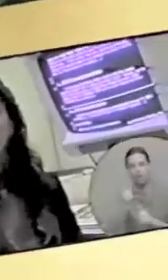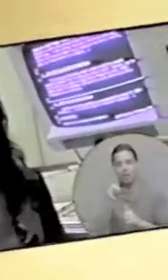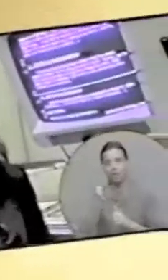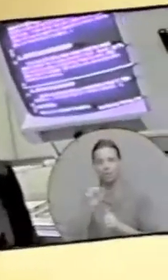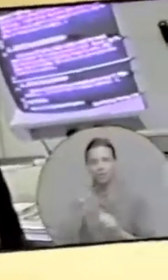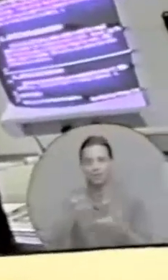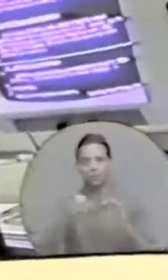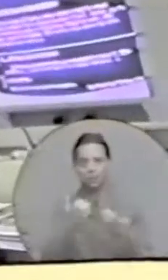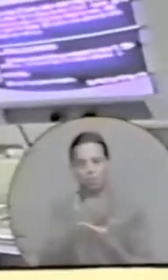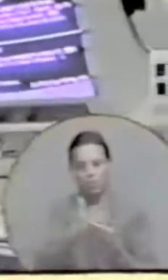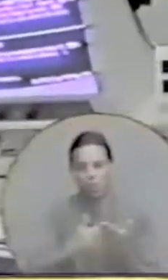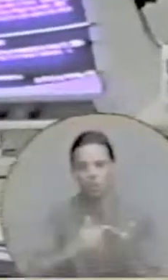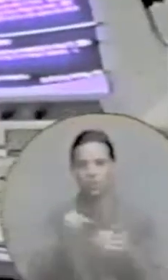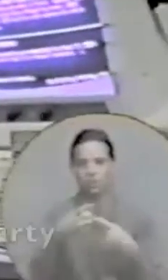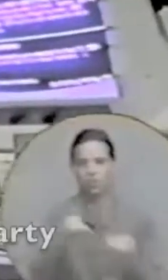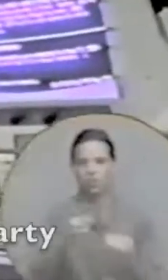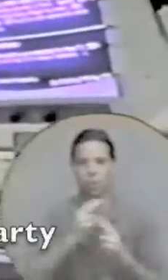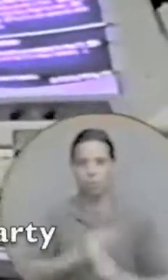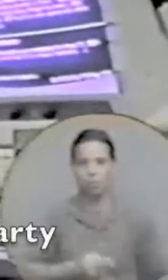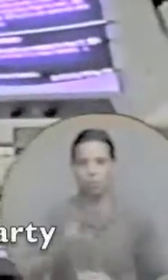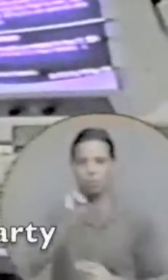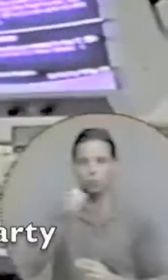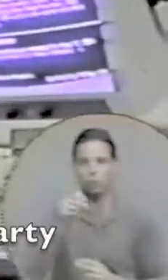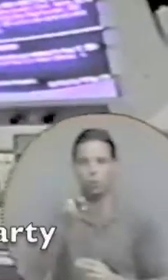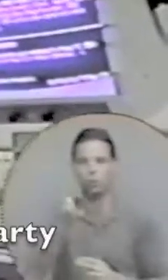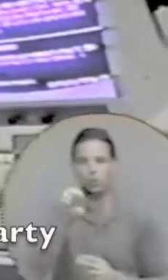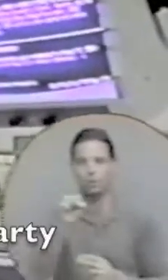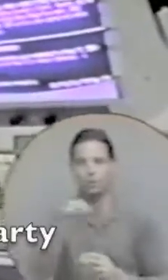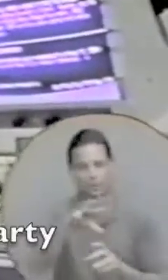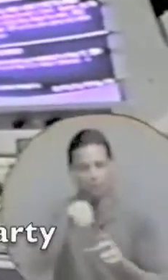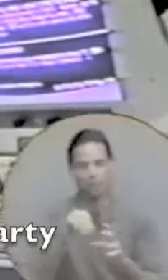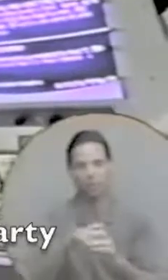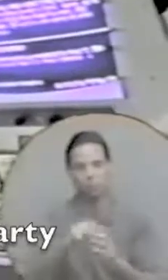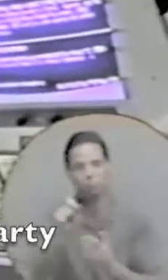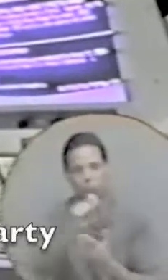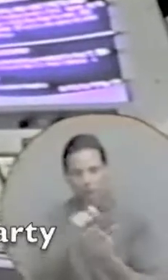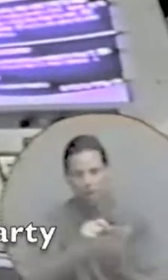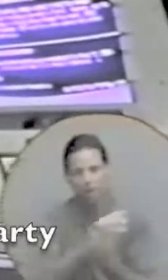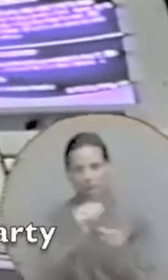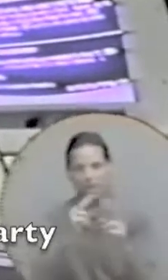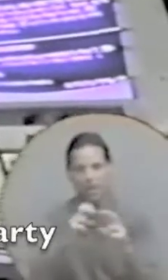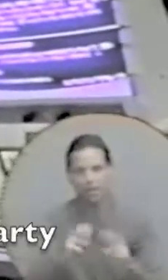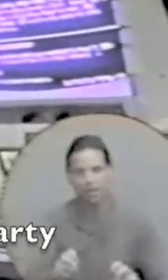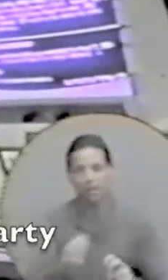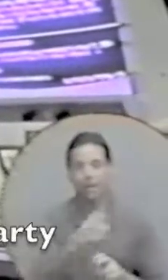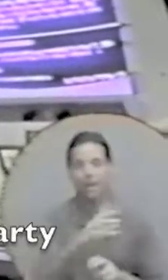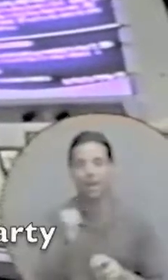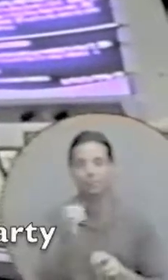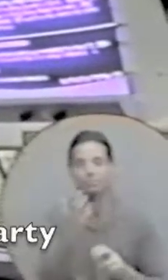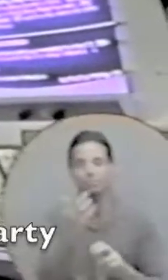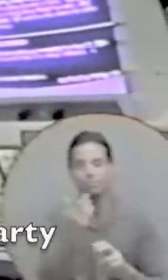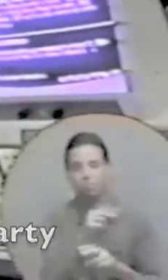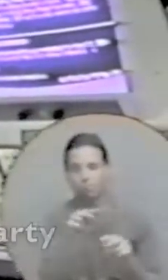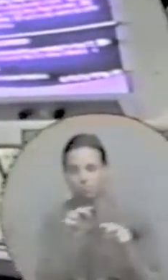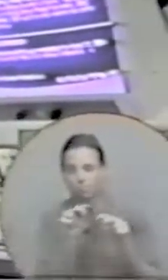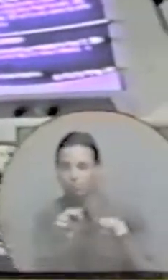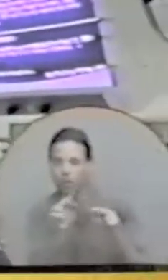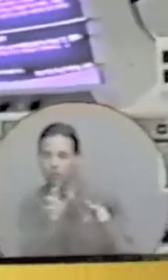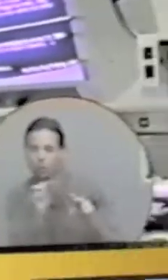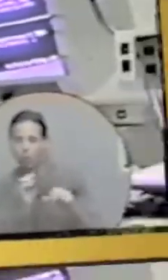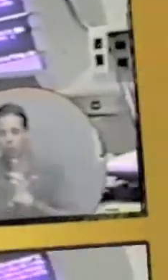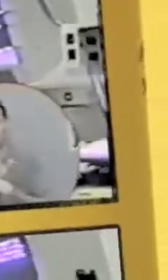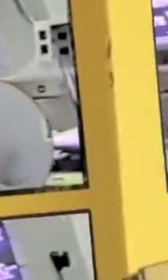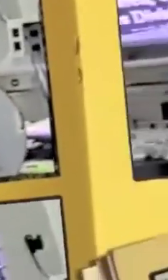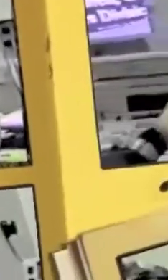part of the Department of Human Resources. It involves writing and analysis and monitoring, and therefore I use